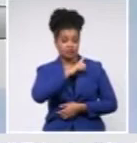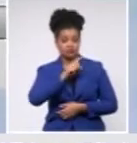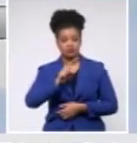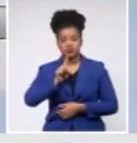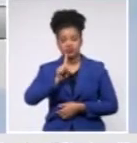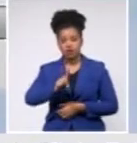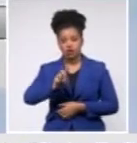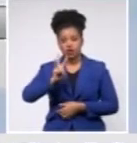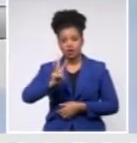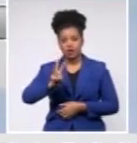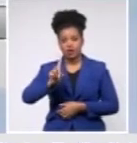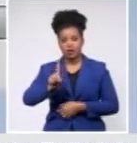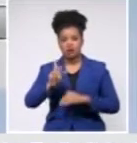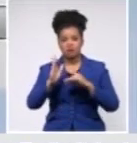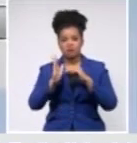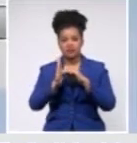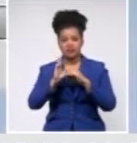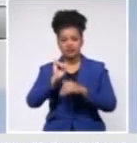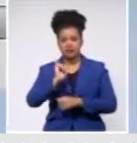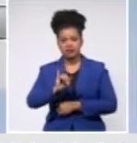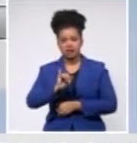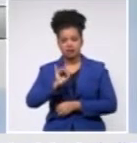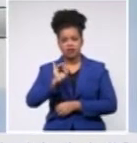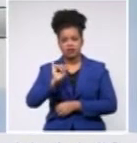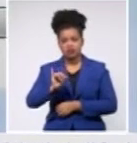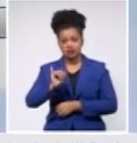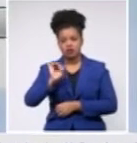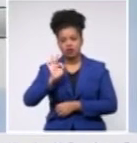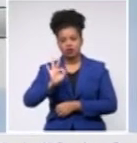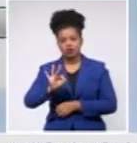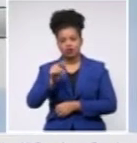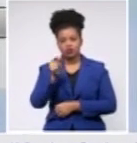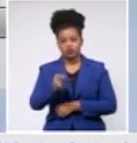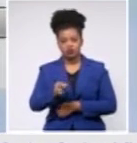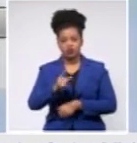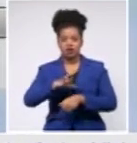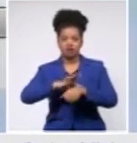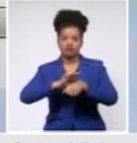49.93% of all cases worldwide, reported